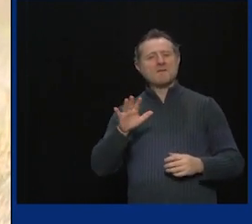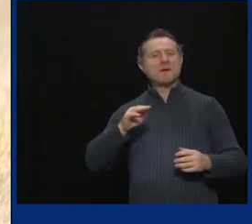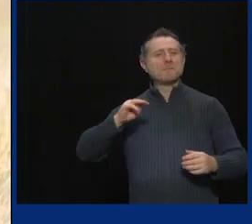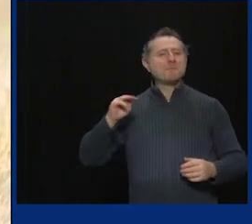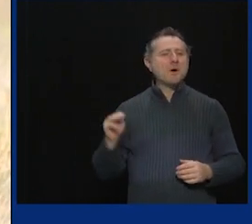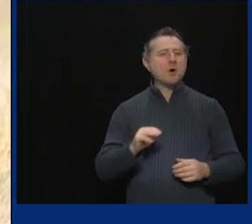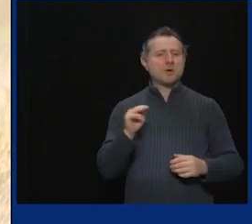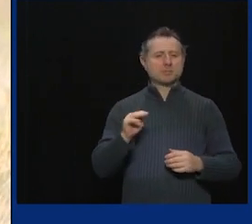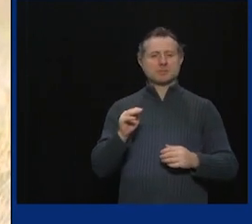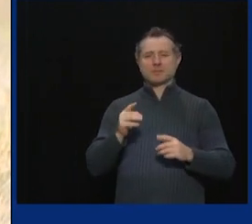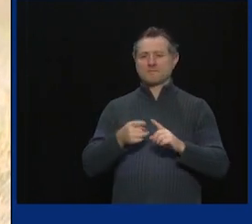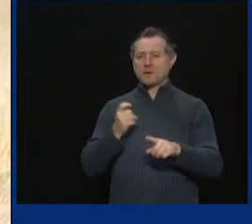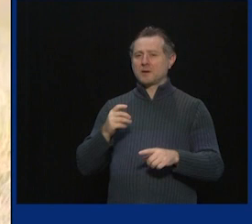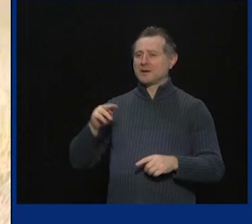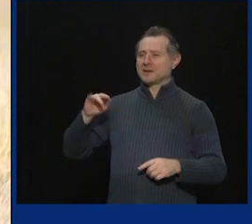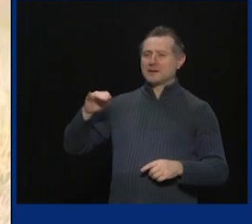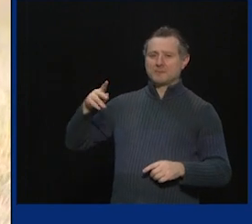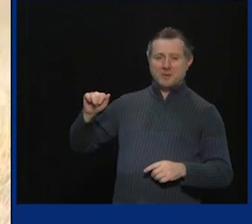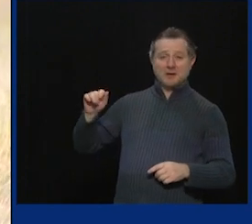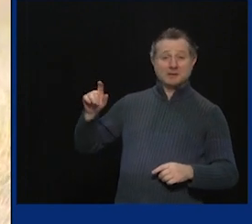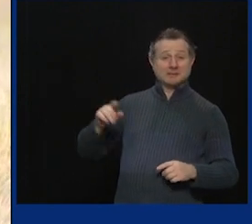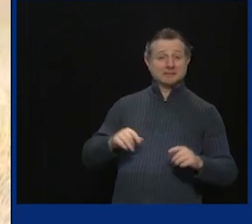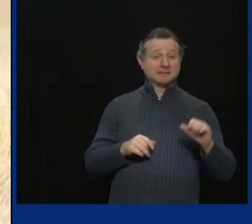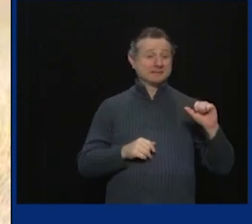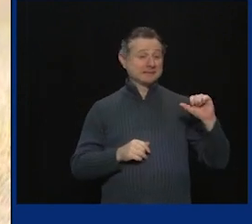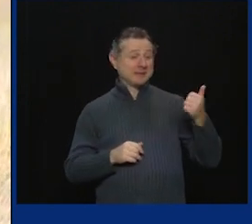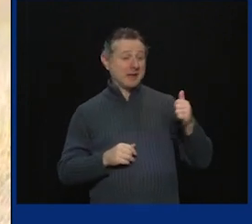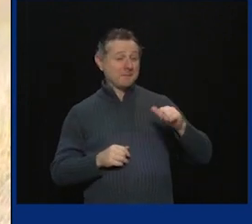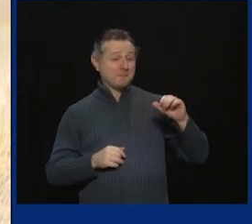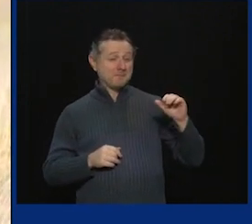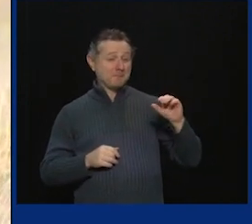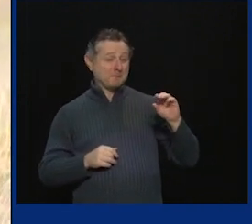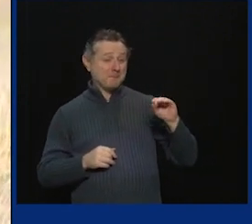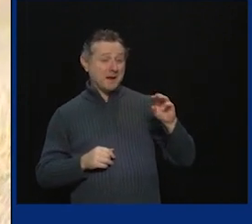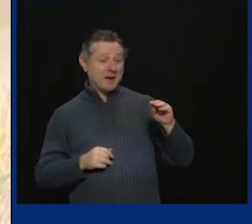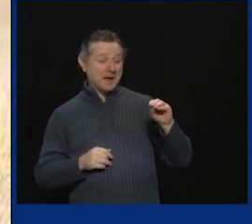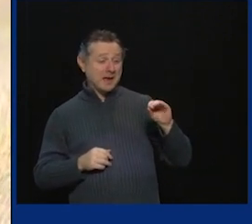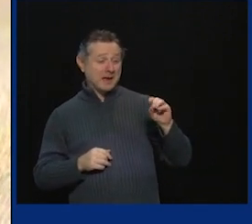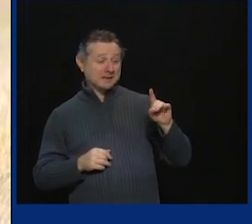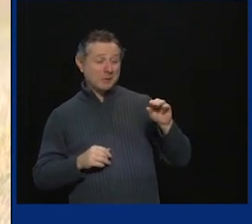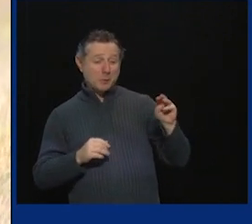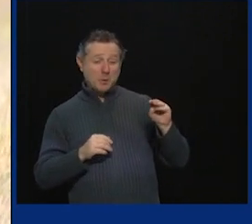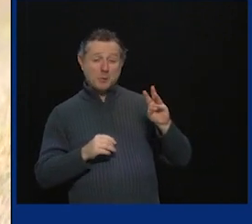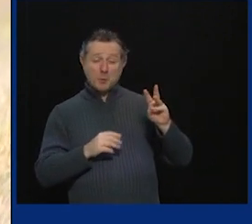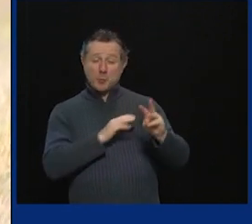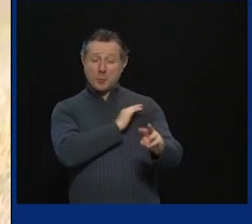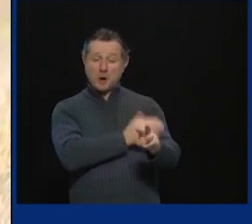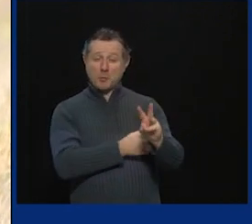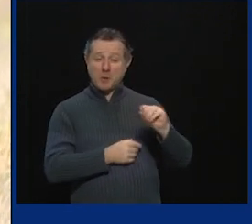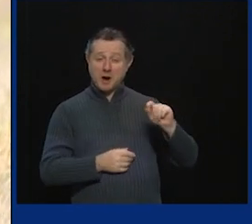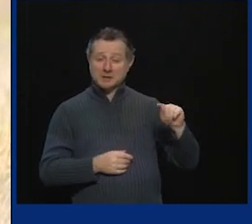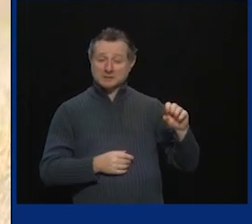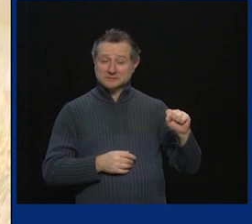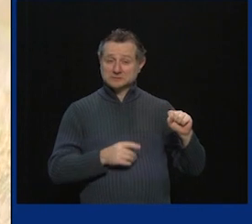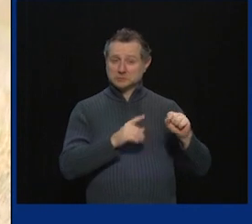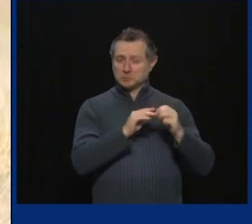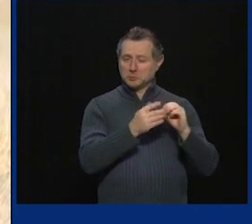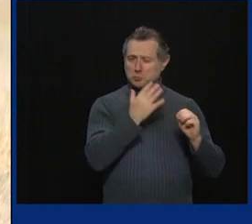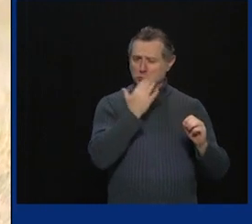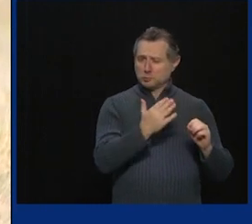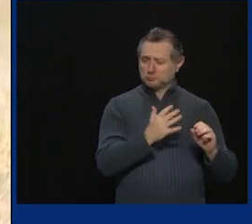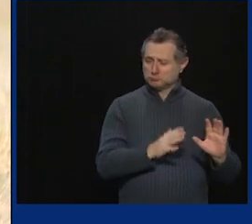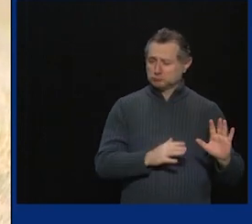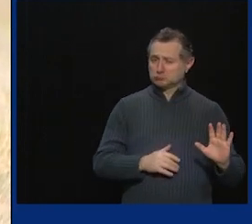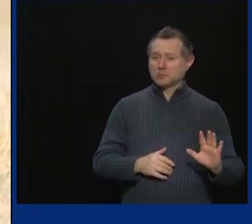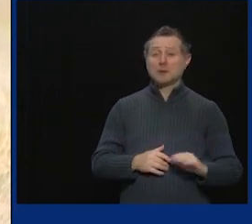of power. Is that right, John? Did I give the right number? I don't want to give them too little, too much. Okay, 10 megawatts of power. Also, our Excelsior